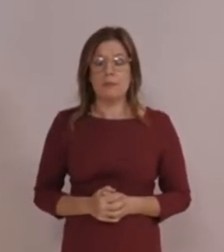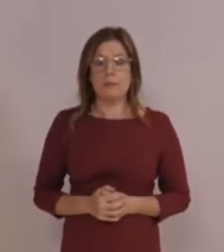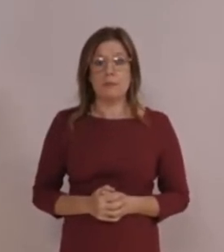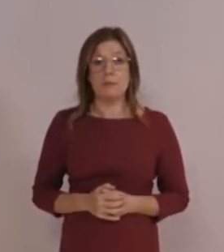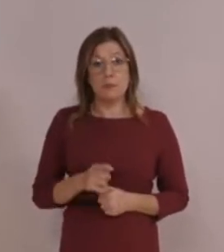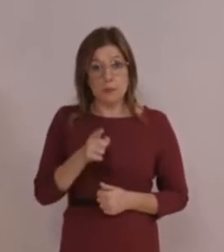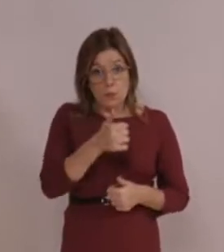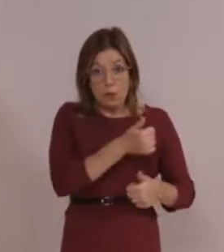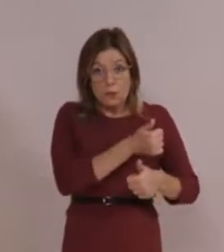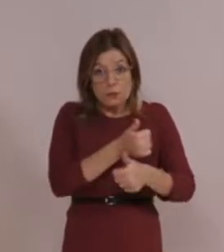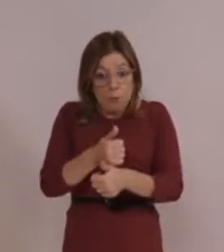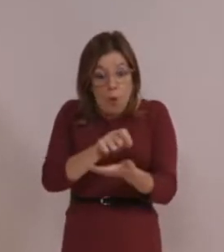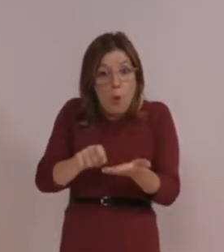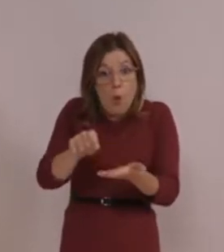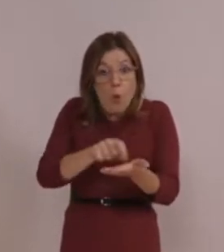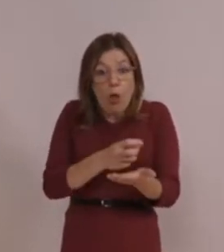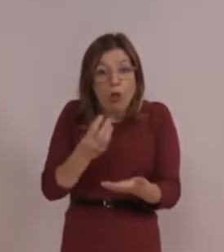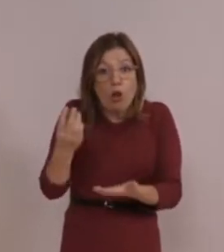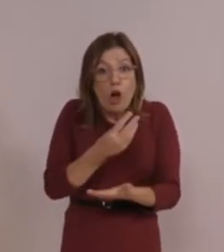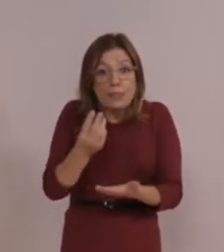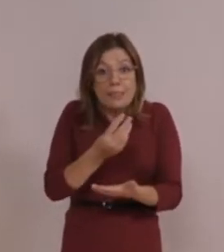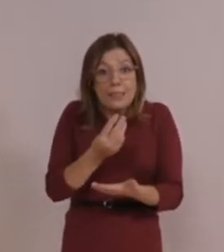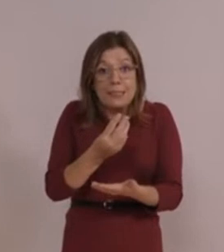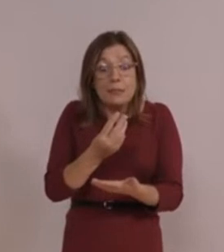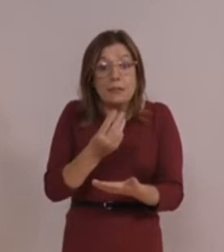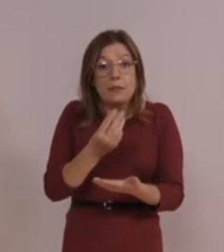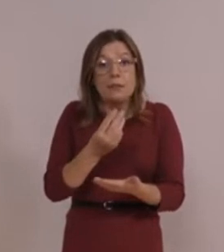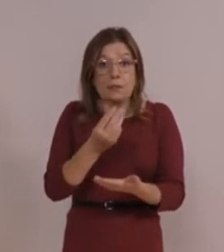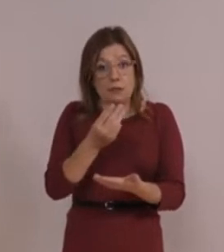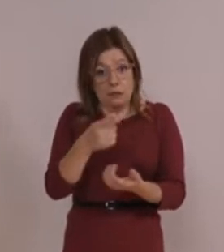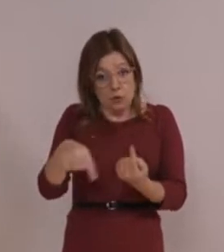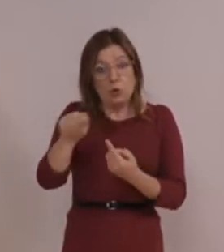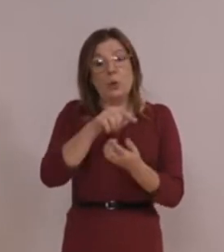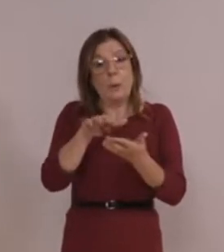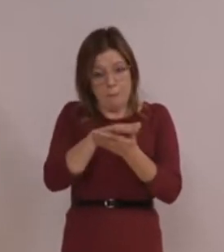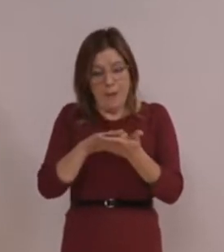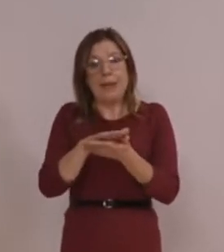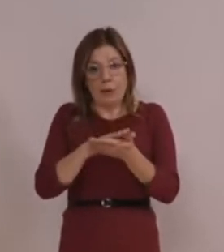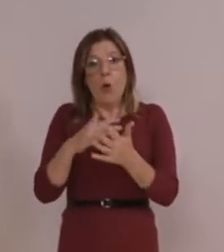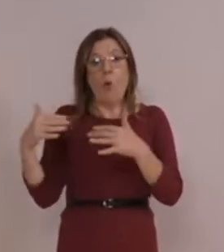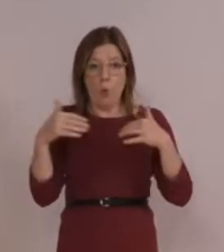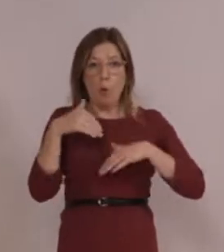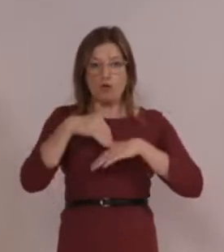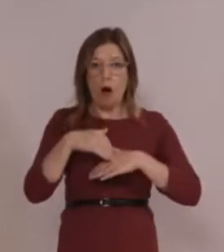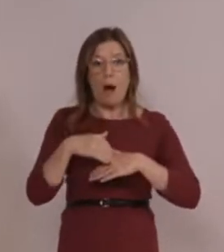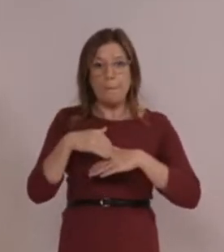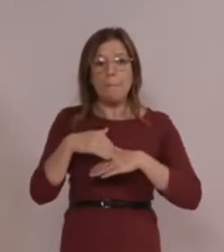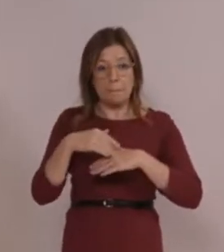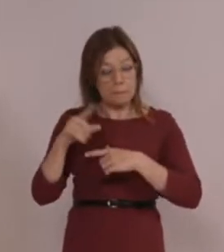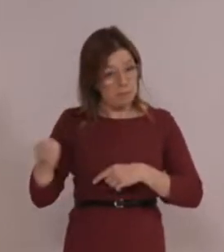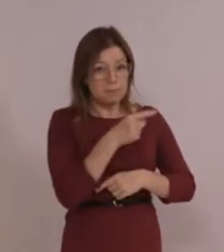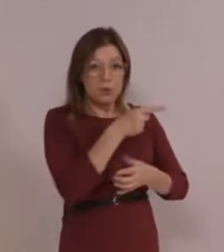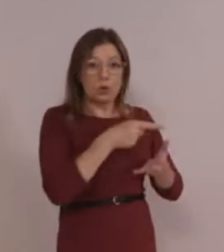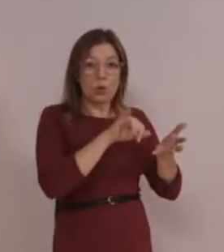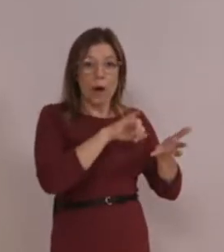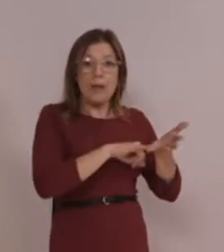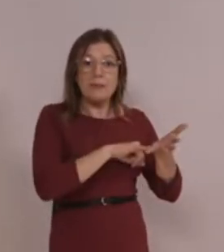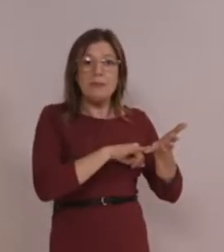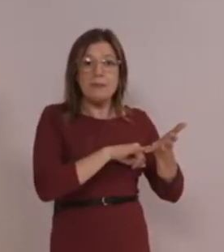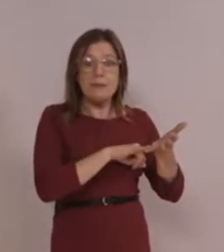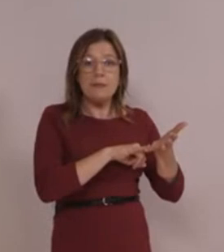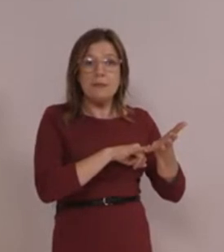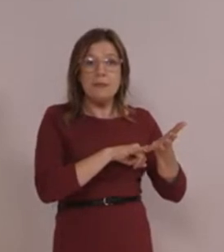If you support this motion 13 on Ukraine, you will be complicit of war crimes committed by the United States.